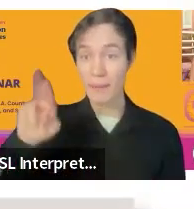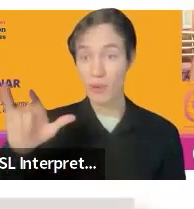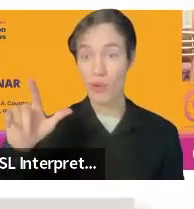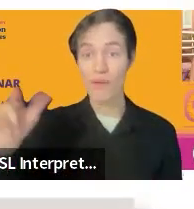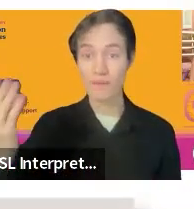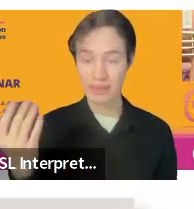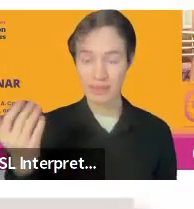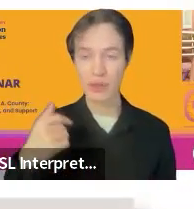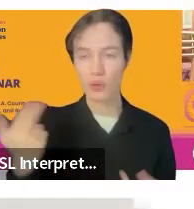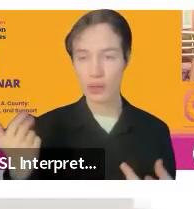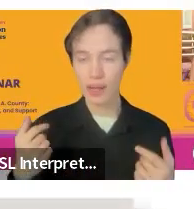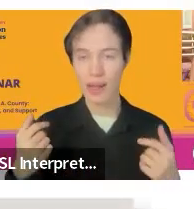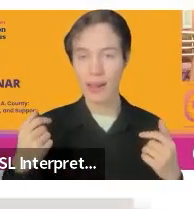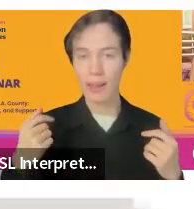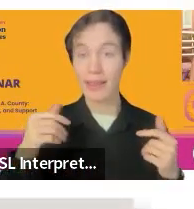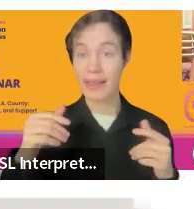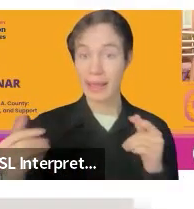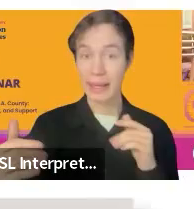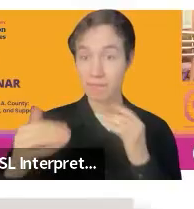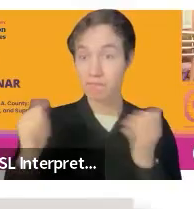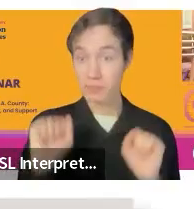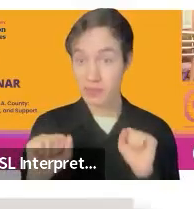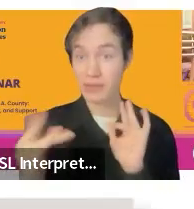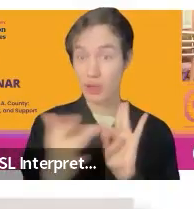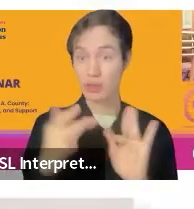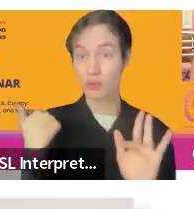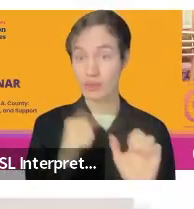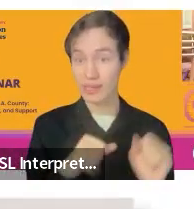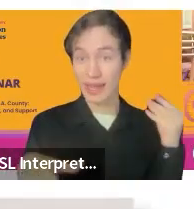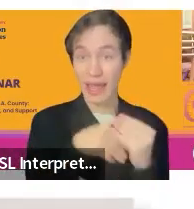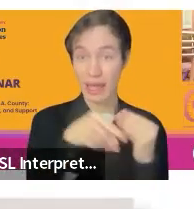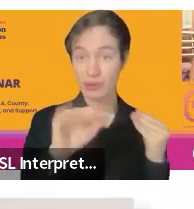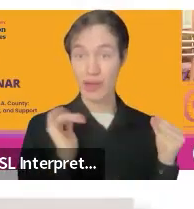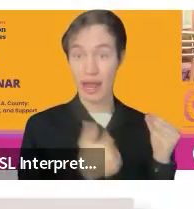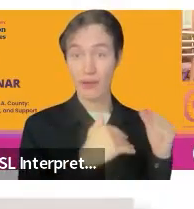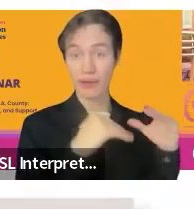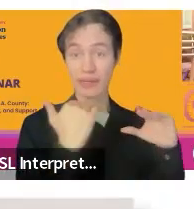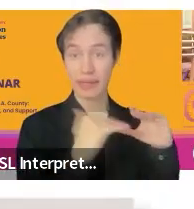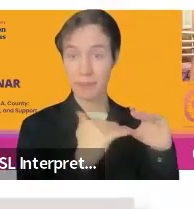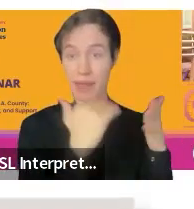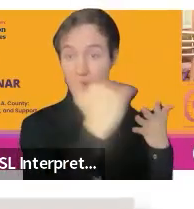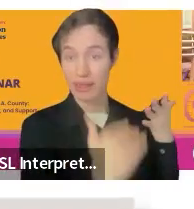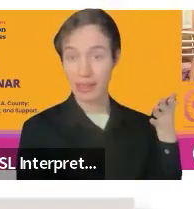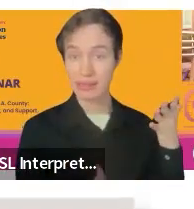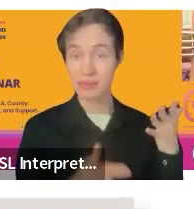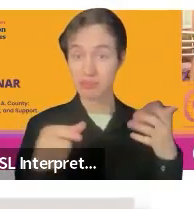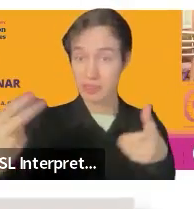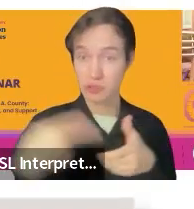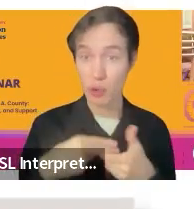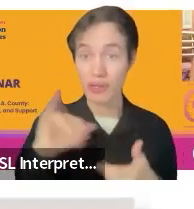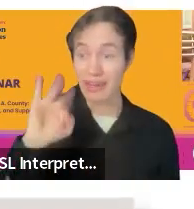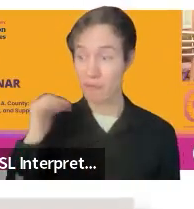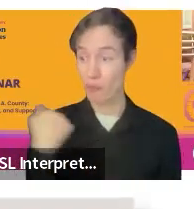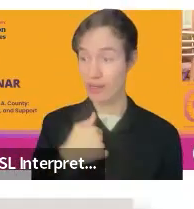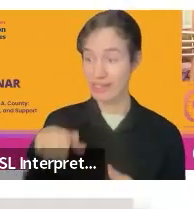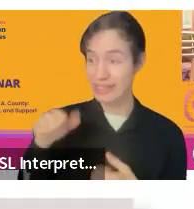the distribution list, and you could join us if we need assistance with advocacy work. If you